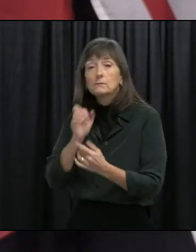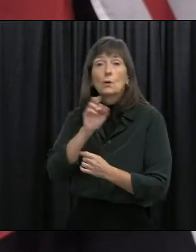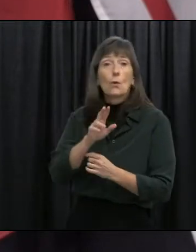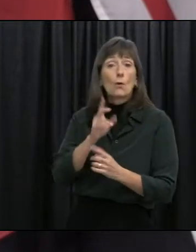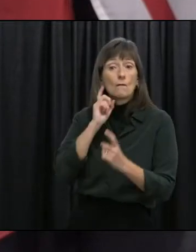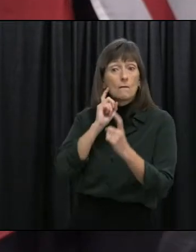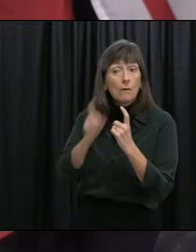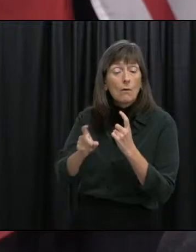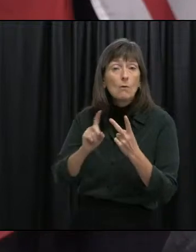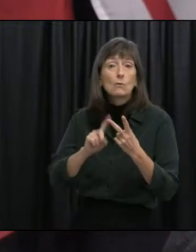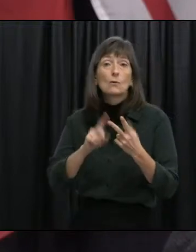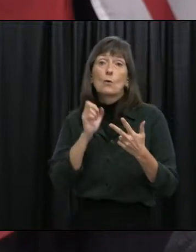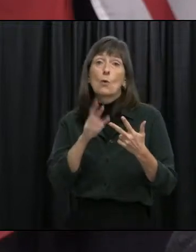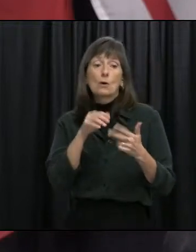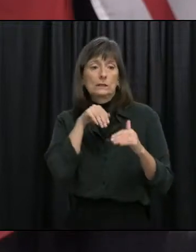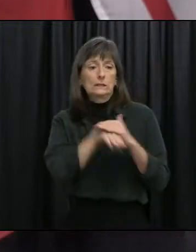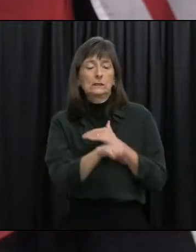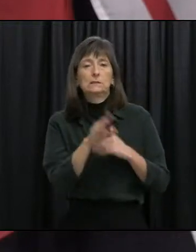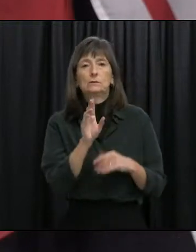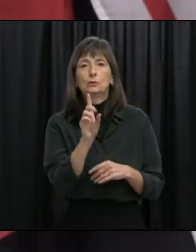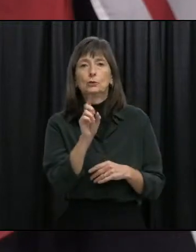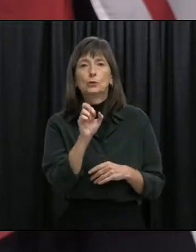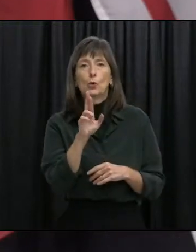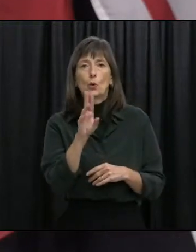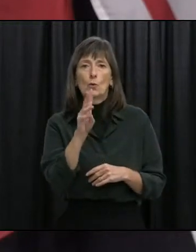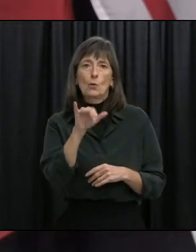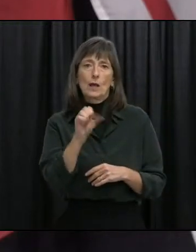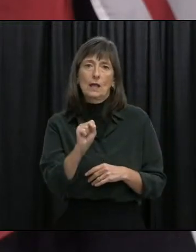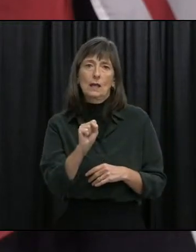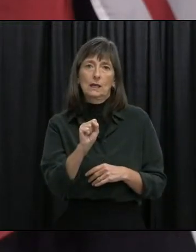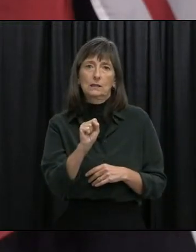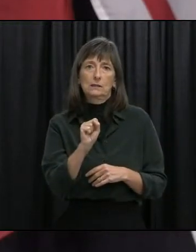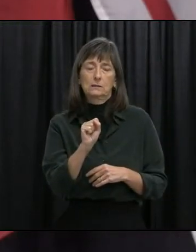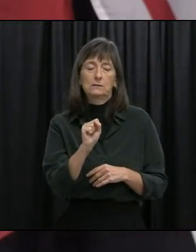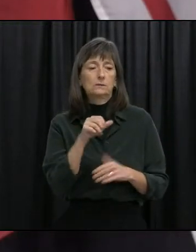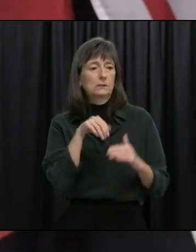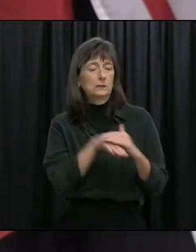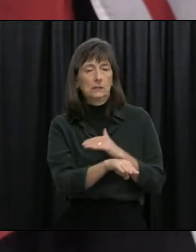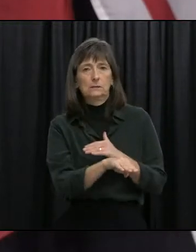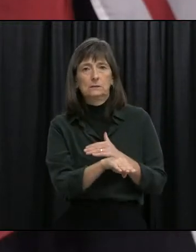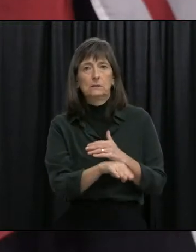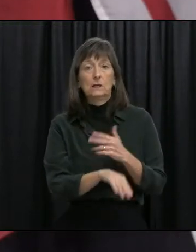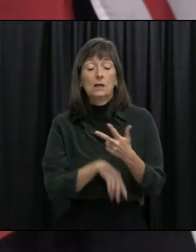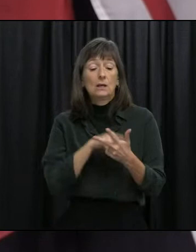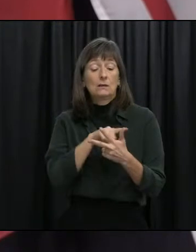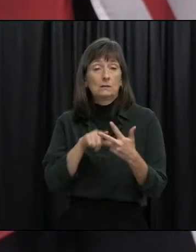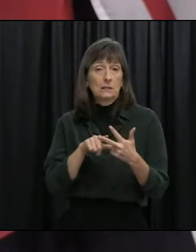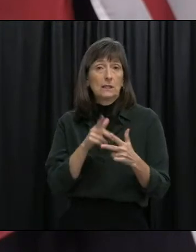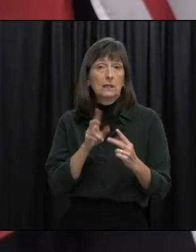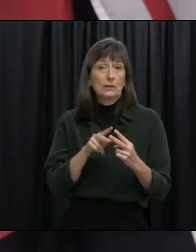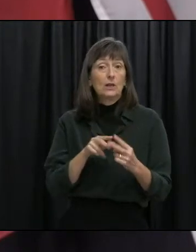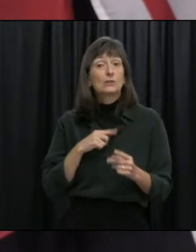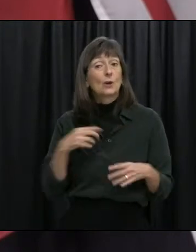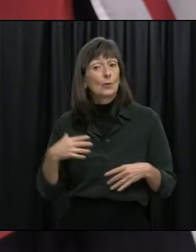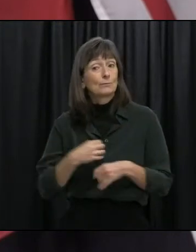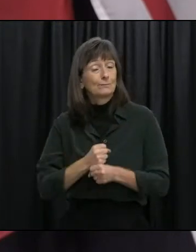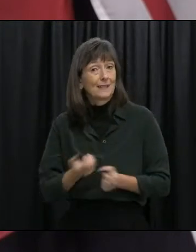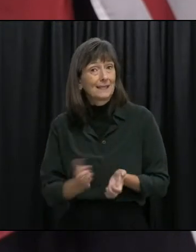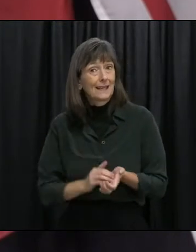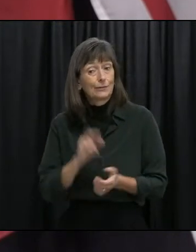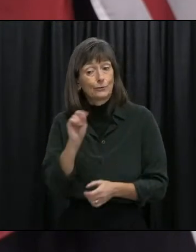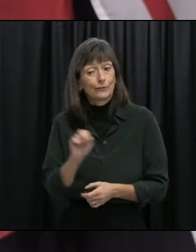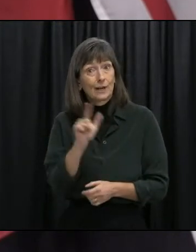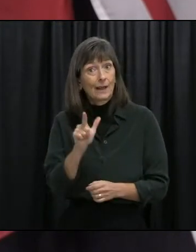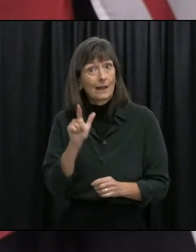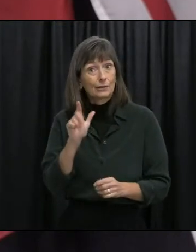of our Doorways clinics. So to recap, for those rotational workers, Newfoundland and